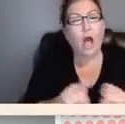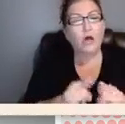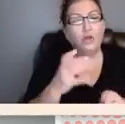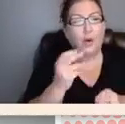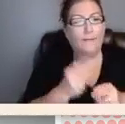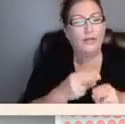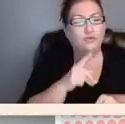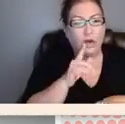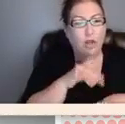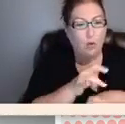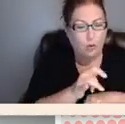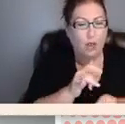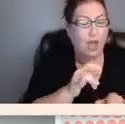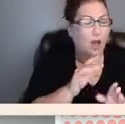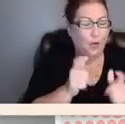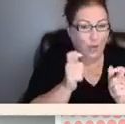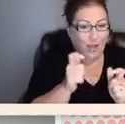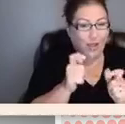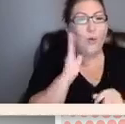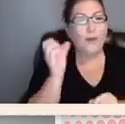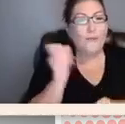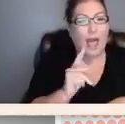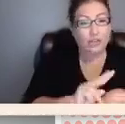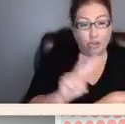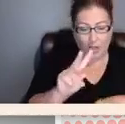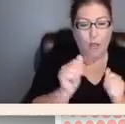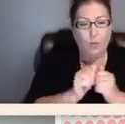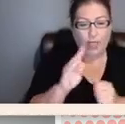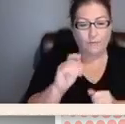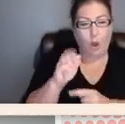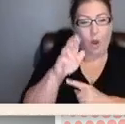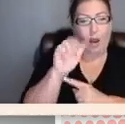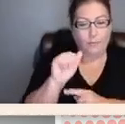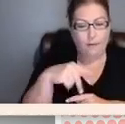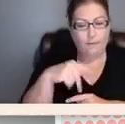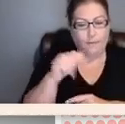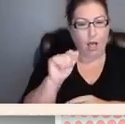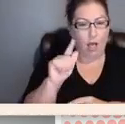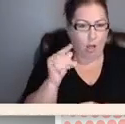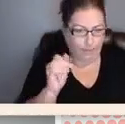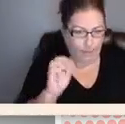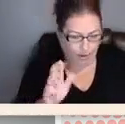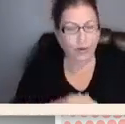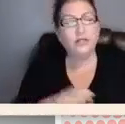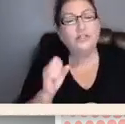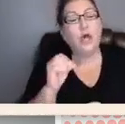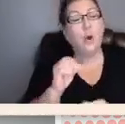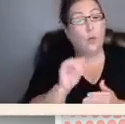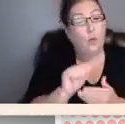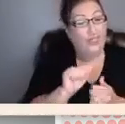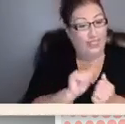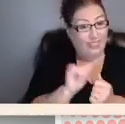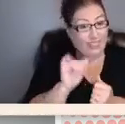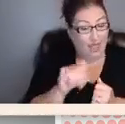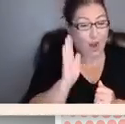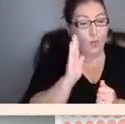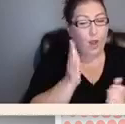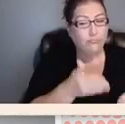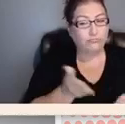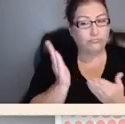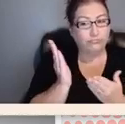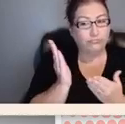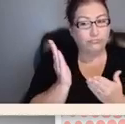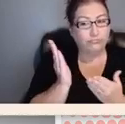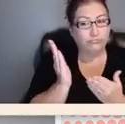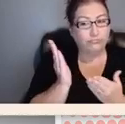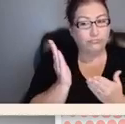at 2 o'clock this afternoon with Barbara Palmer from the Agency for Persons with Disabilities. So with that, I'm going to hand it off to Joe, who's going to tell us a little bit about